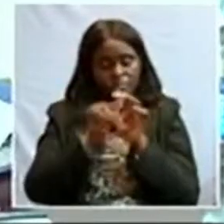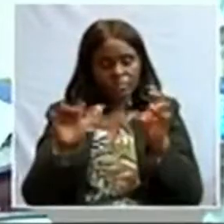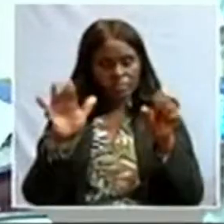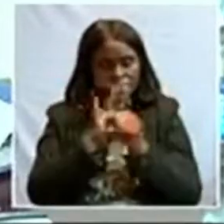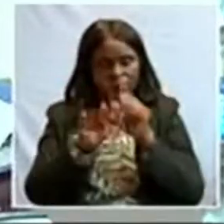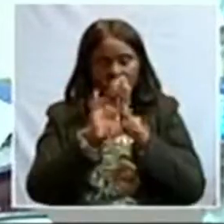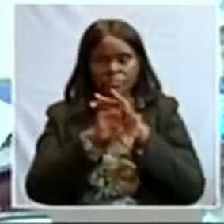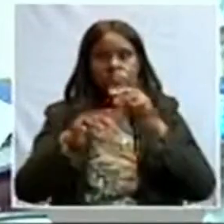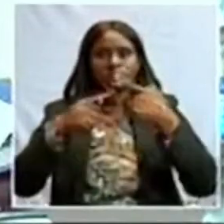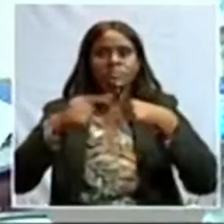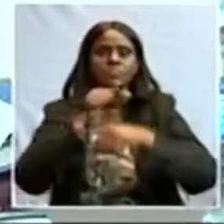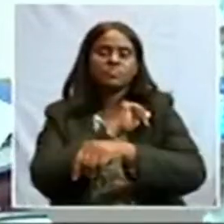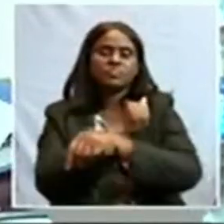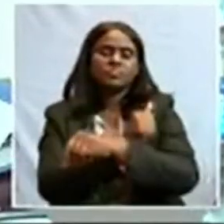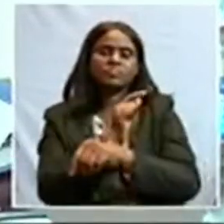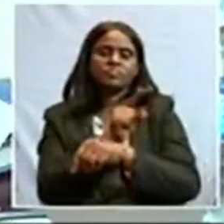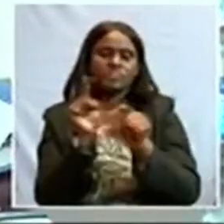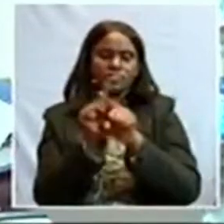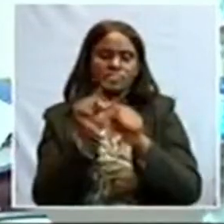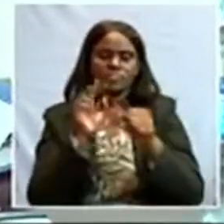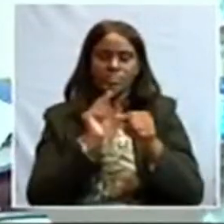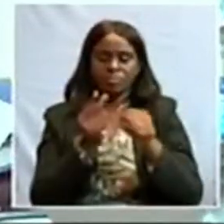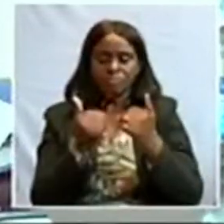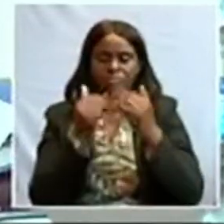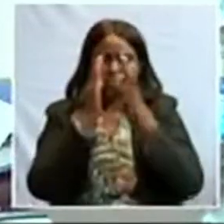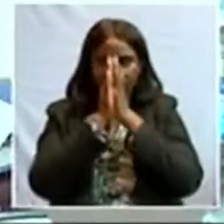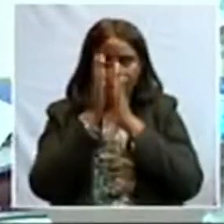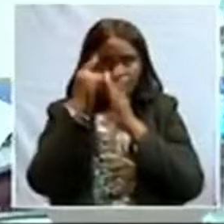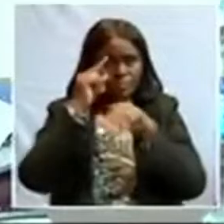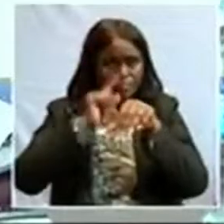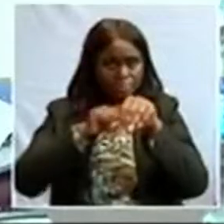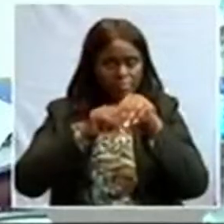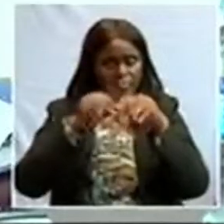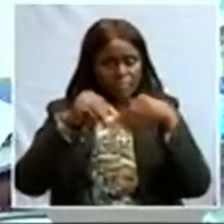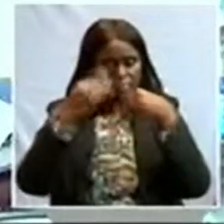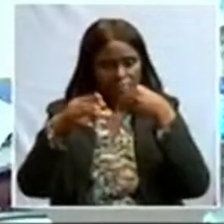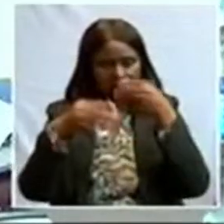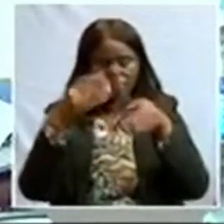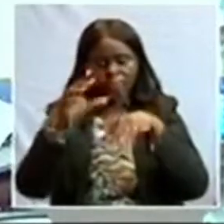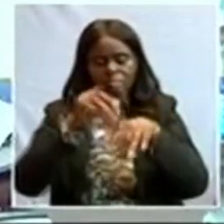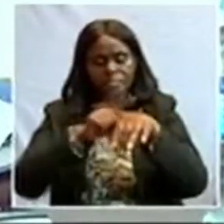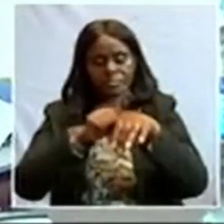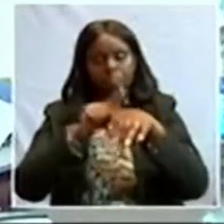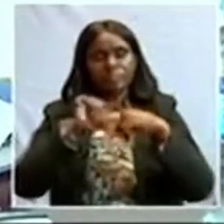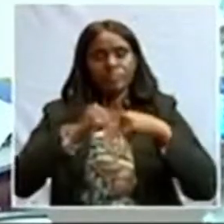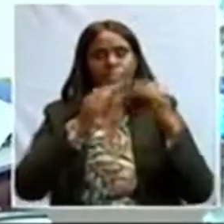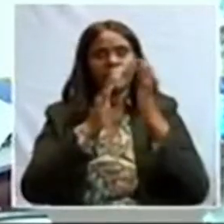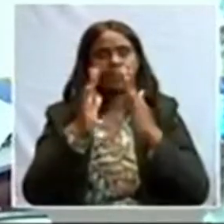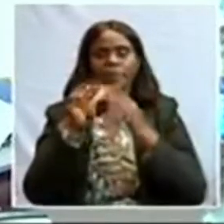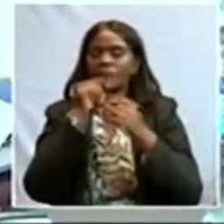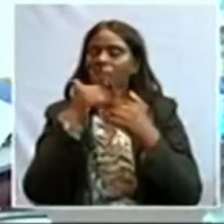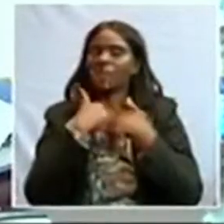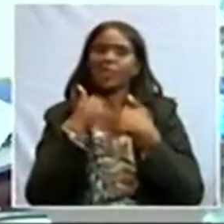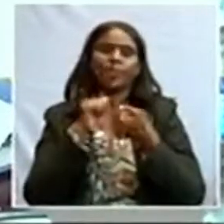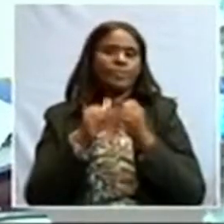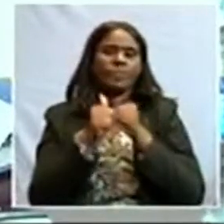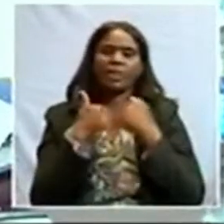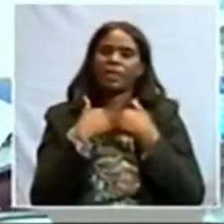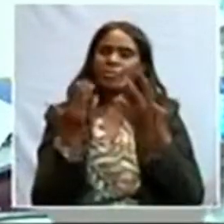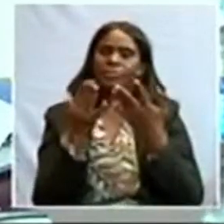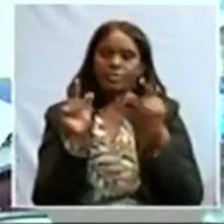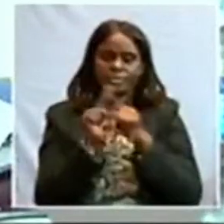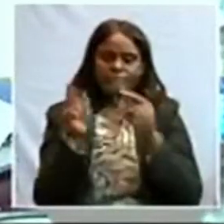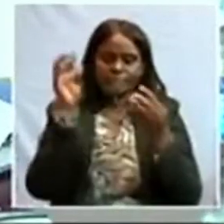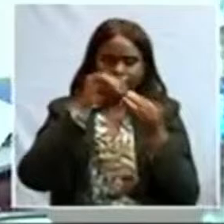the local authority. We further wish to pray for the timely disbursement of funds so that operations are not affected,